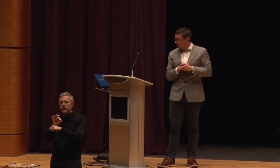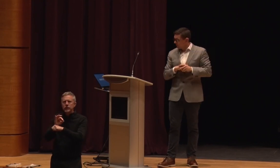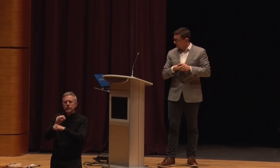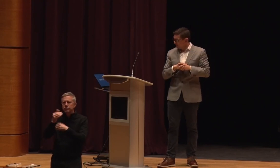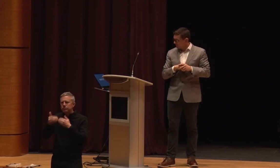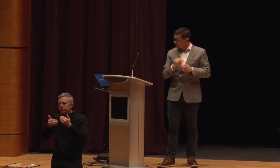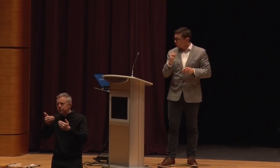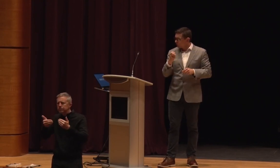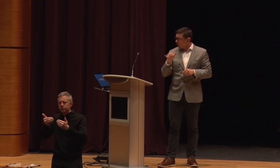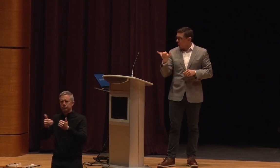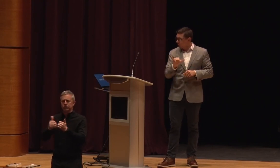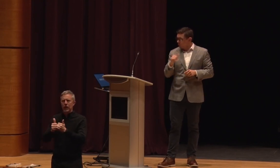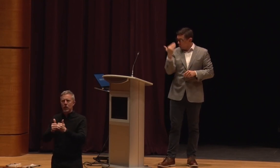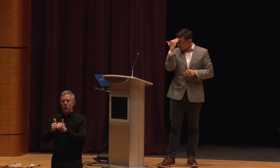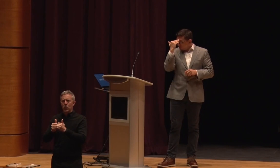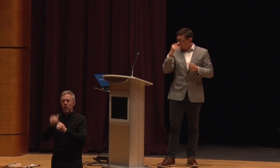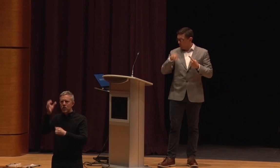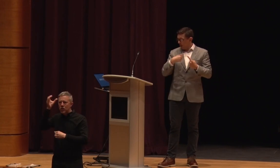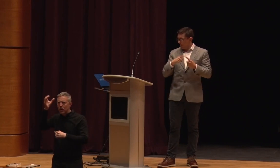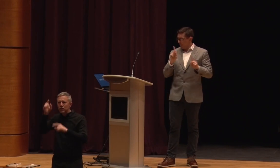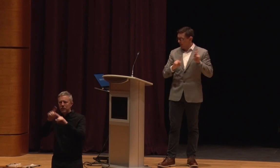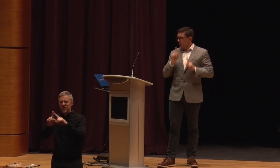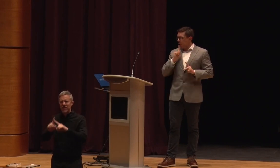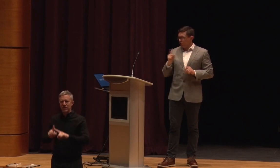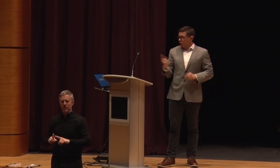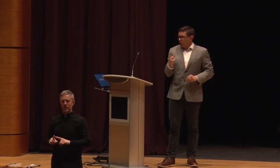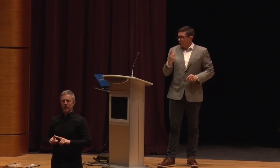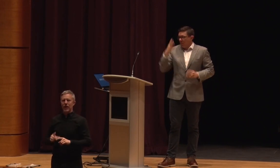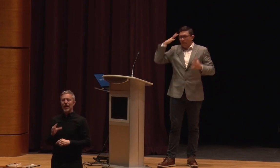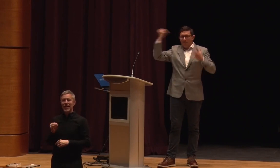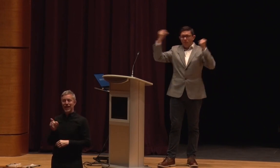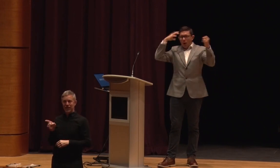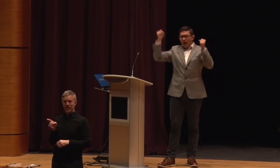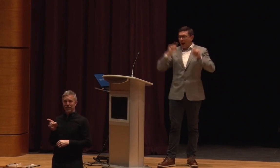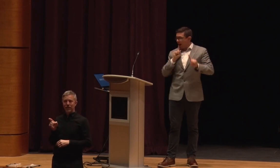and understanding new concepts. And she also knows